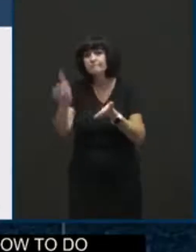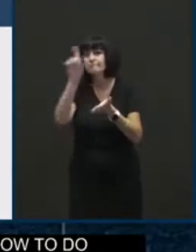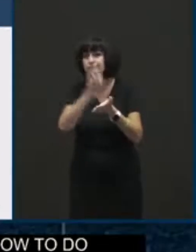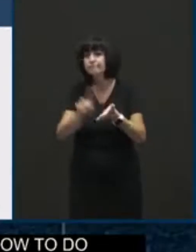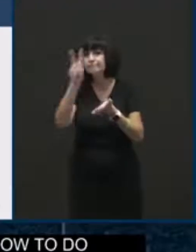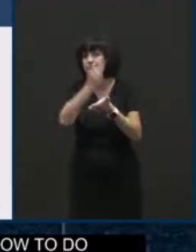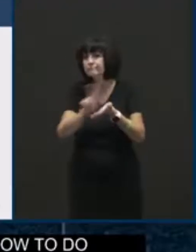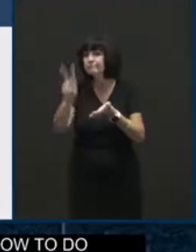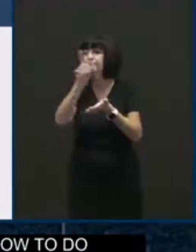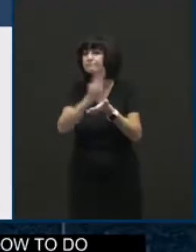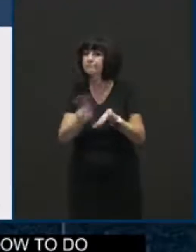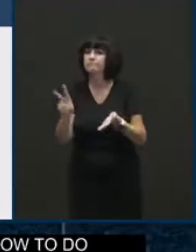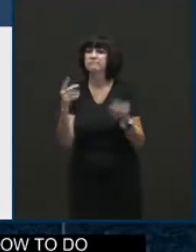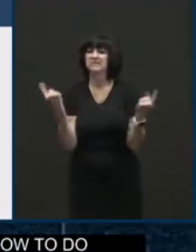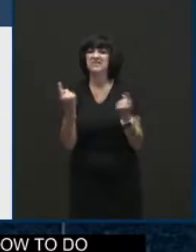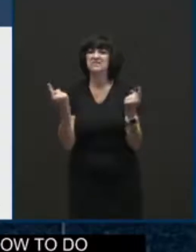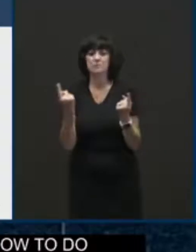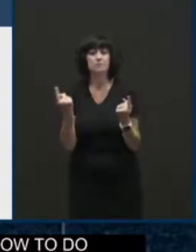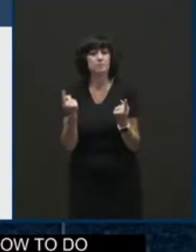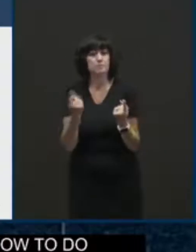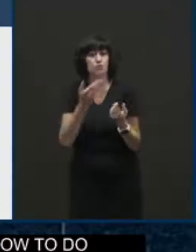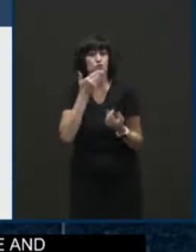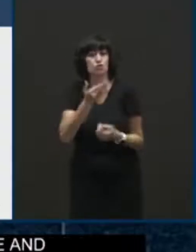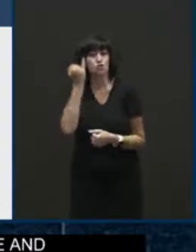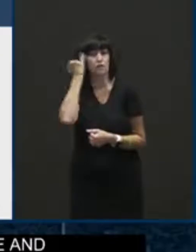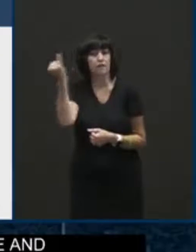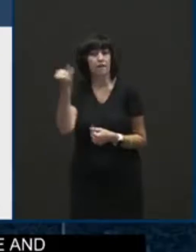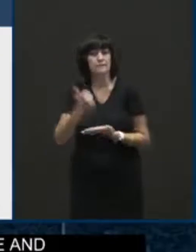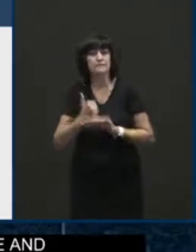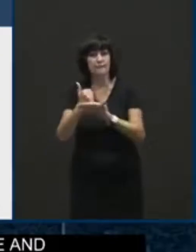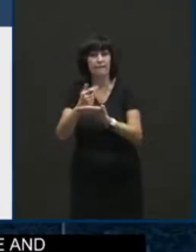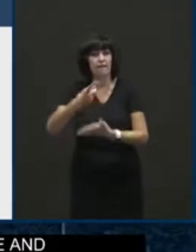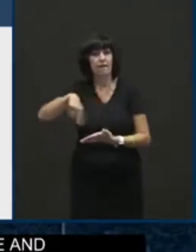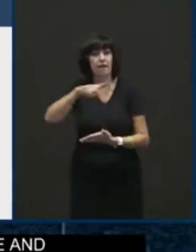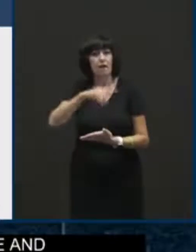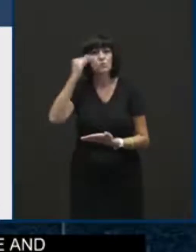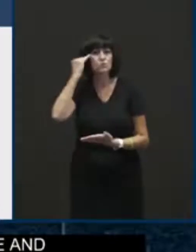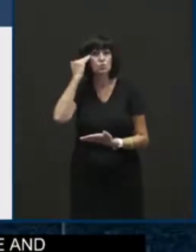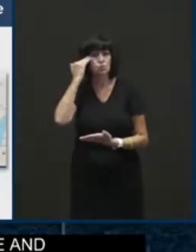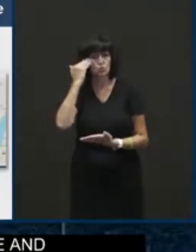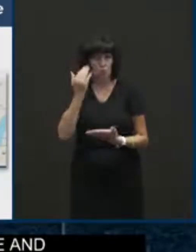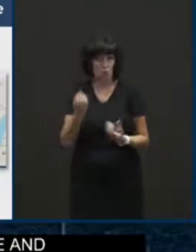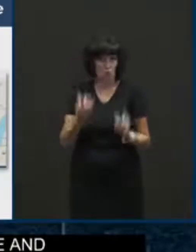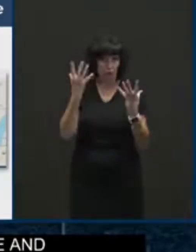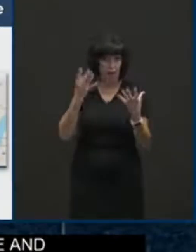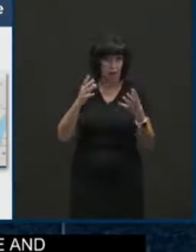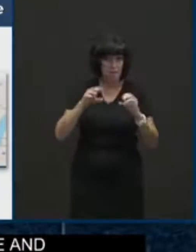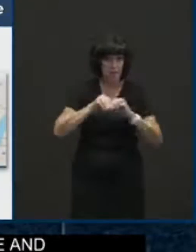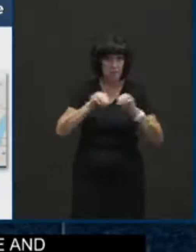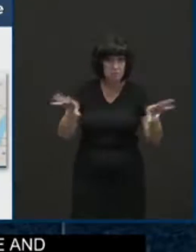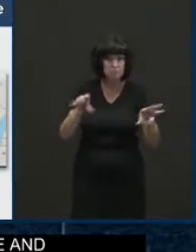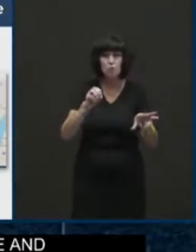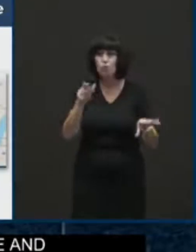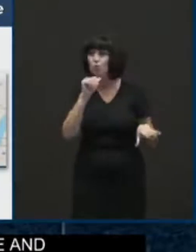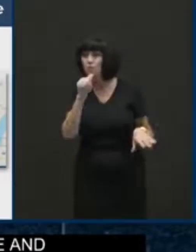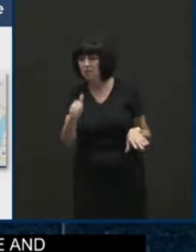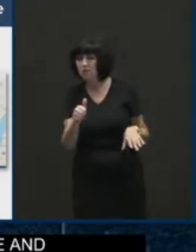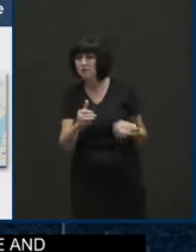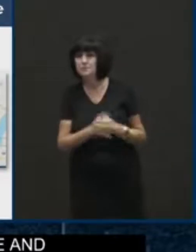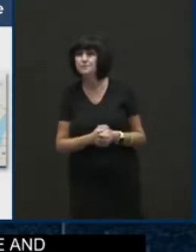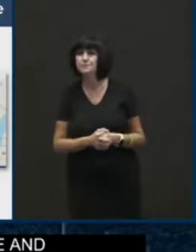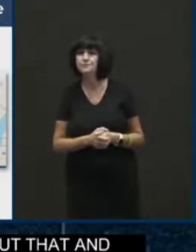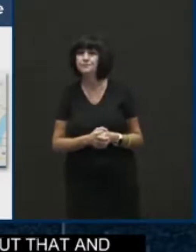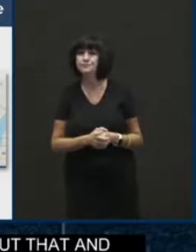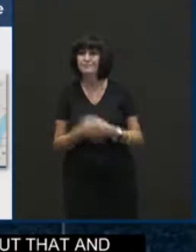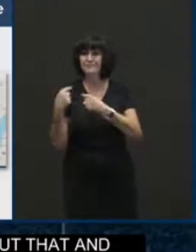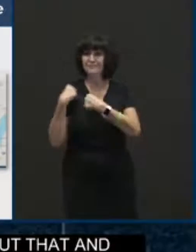frequency. So excited about that and to get the students back and assist the districts however we can. So we've had a great partnership